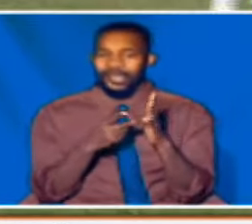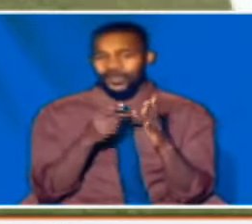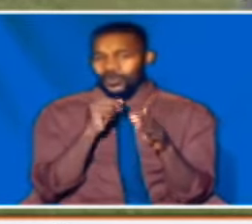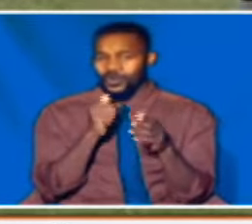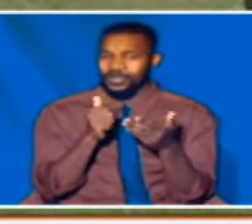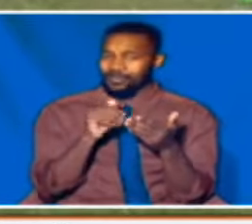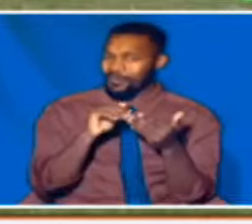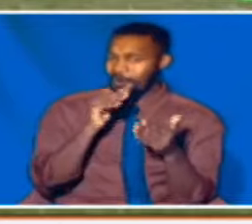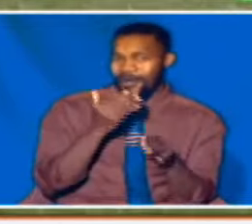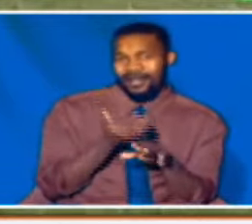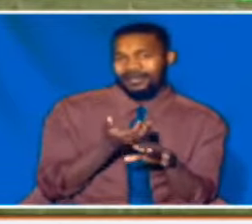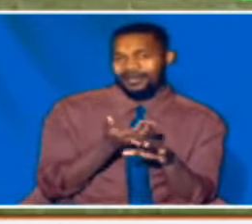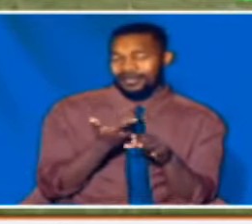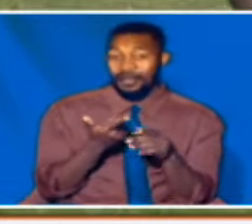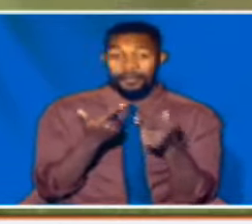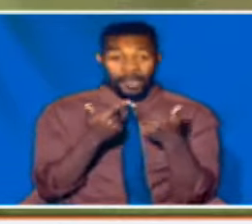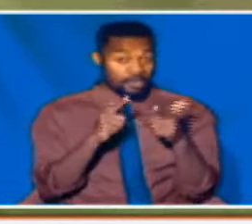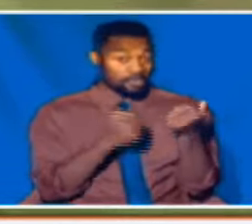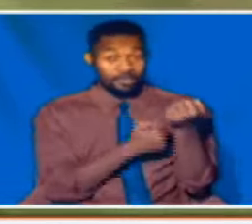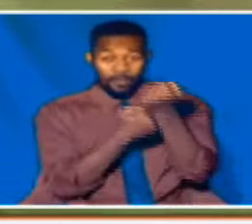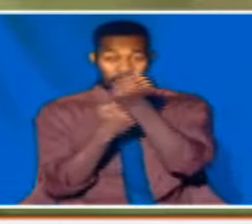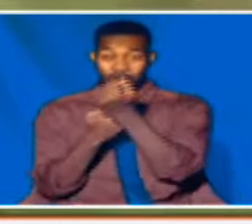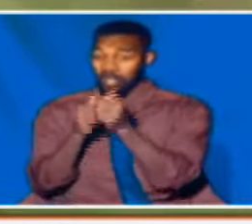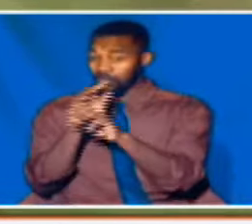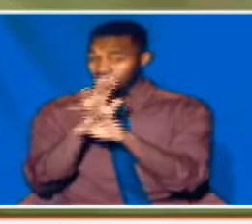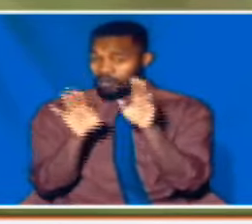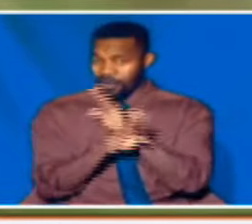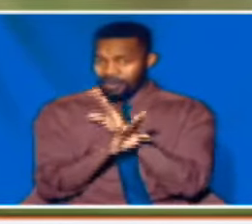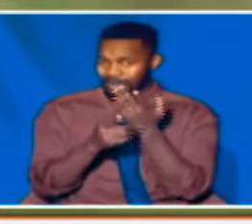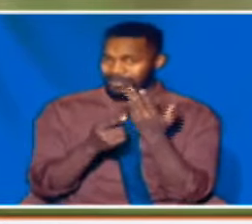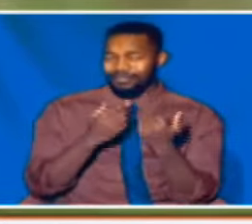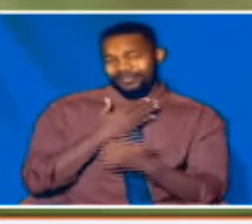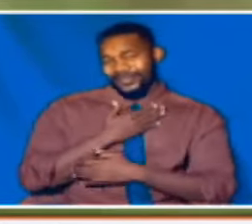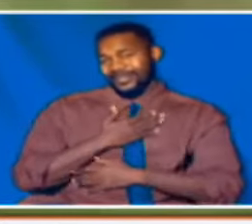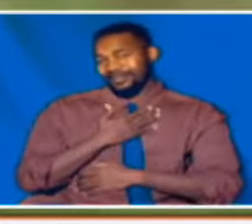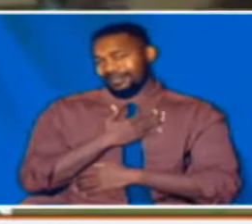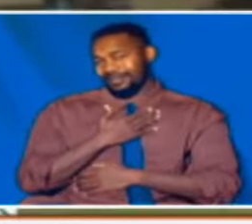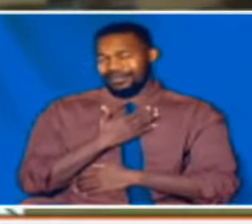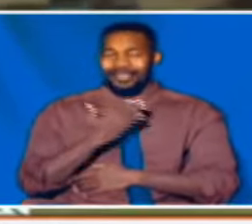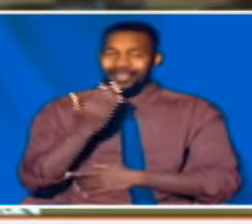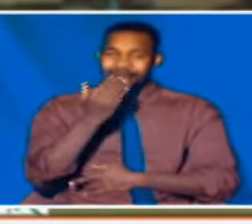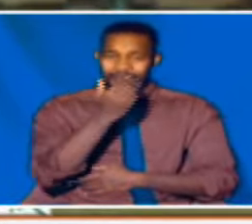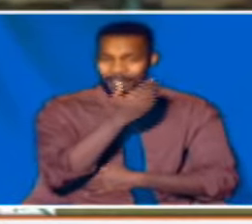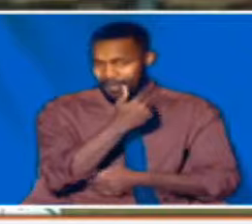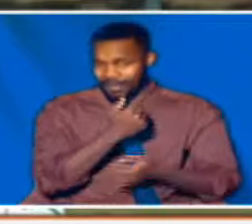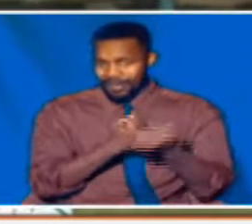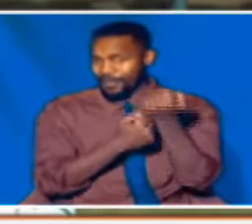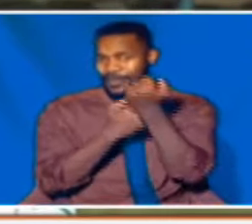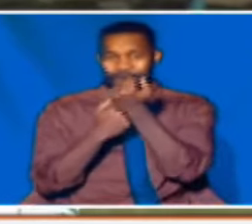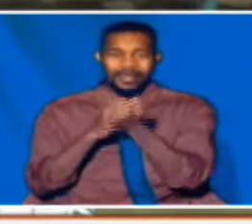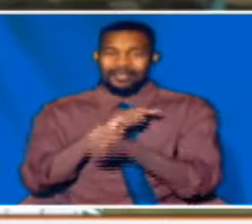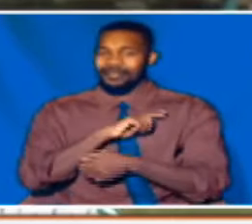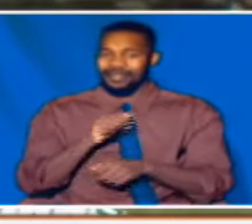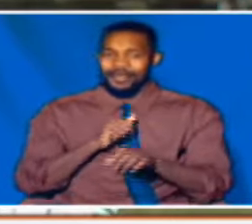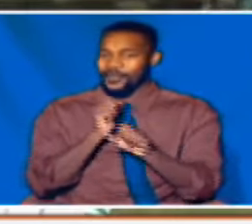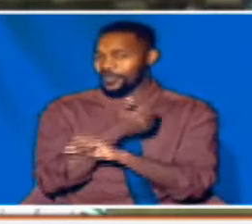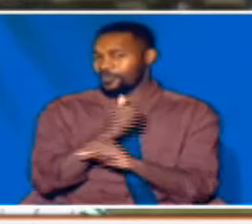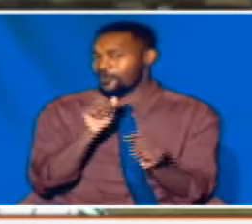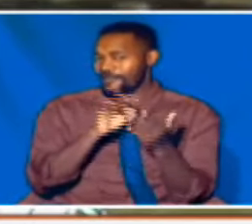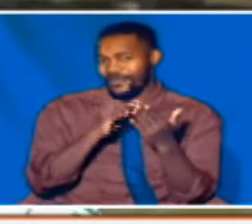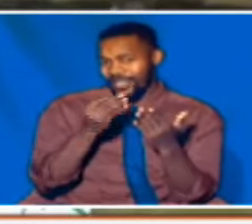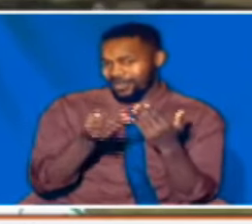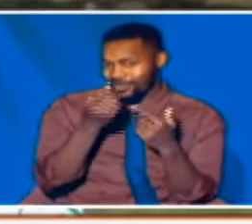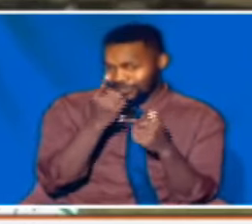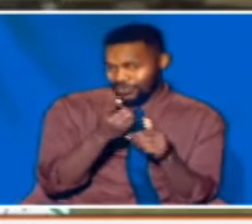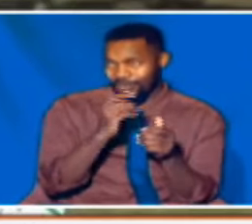that difficult. To our fans, I would like you to come and cheer us. We are not going to let you down,